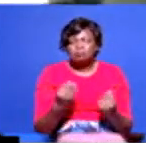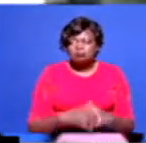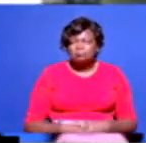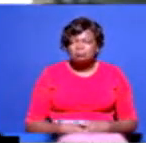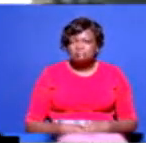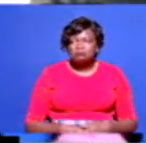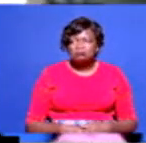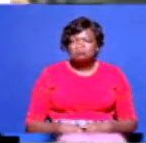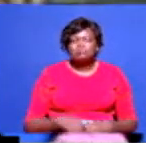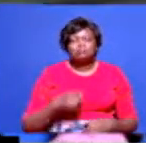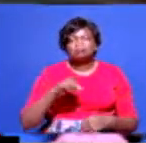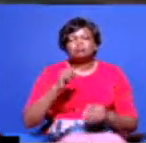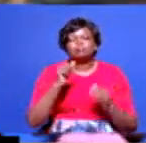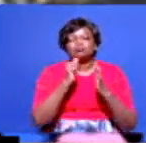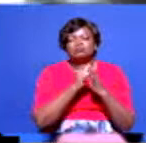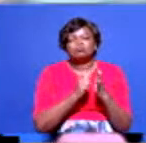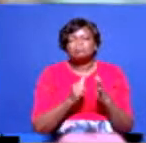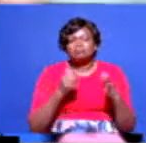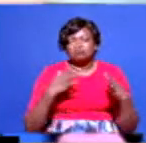statesman